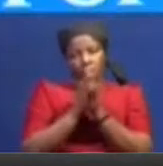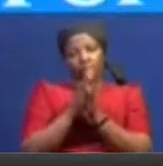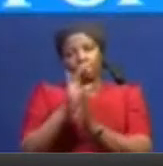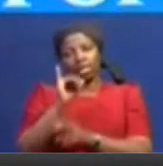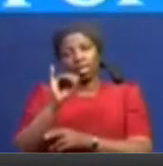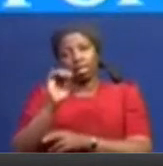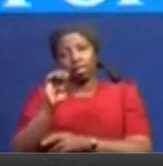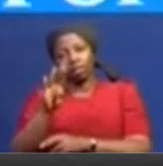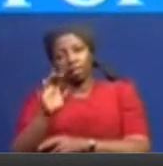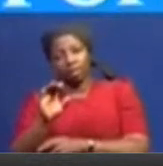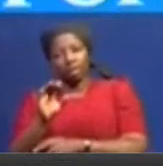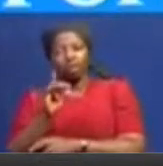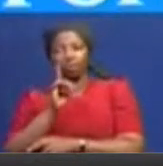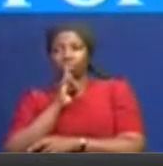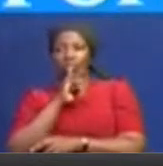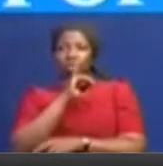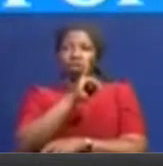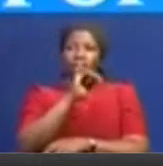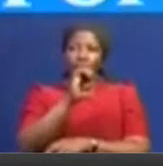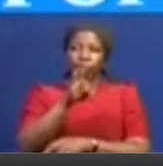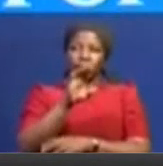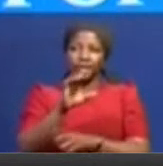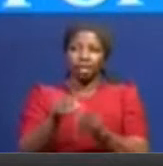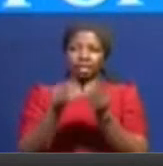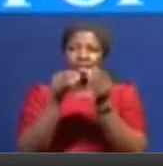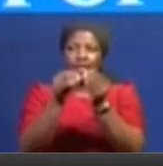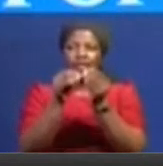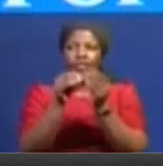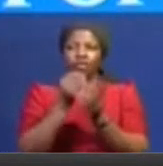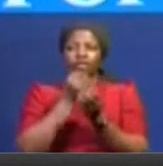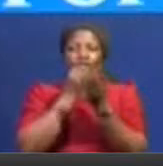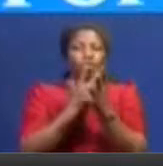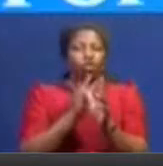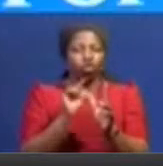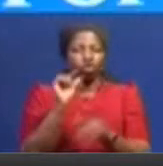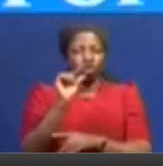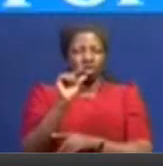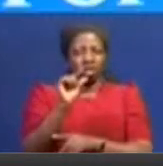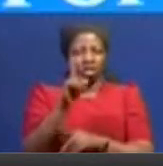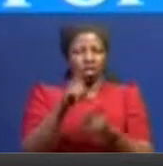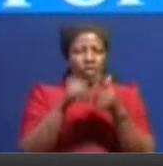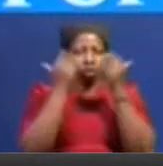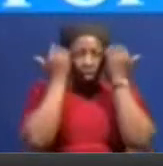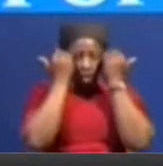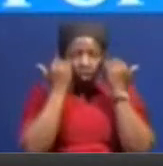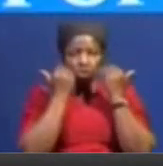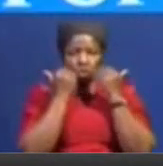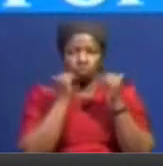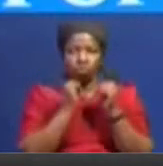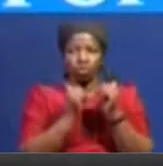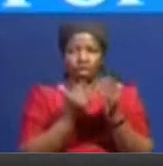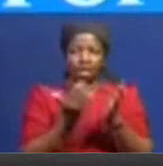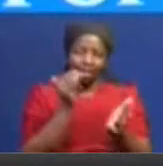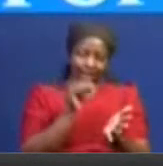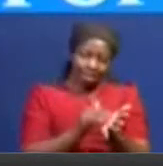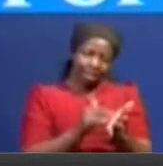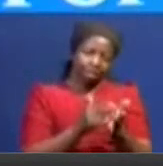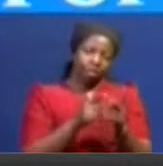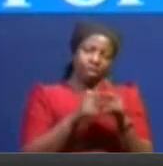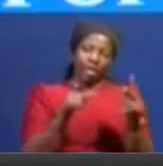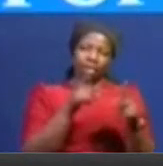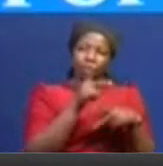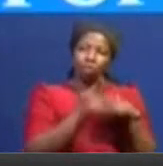And IEBC then only provides minimal information to the court, in which case, again, we go to the process of, was